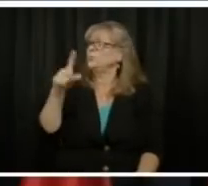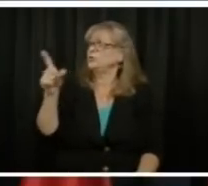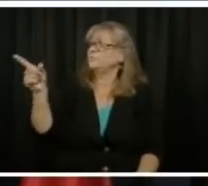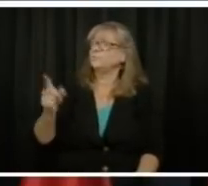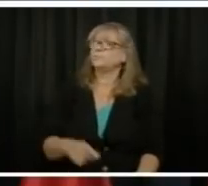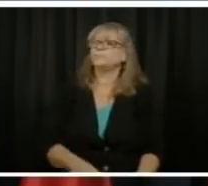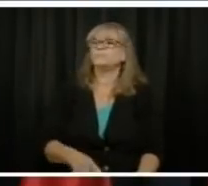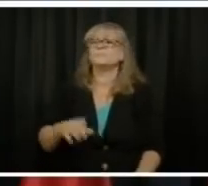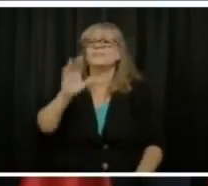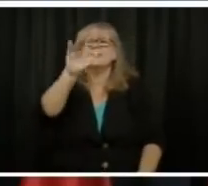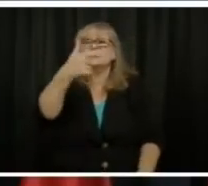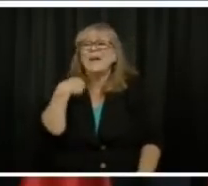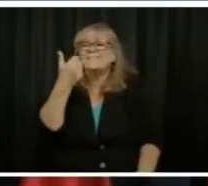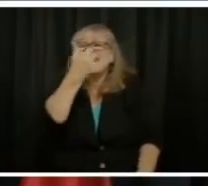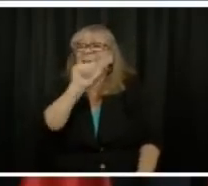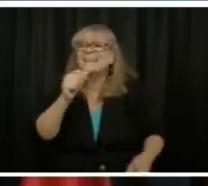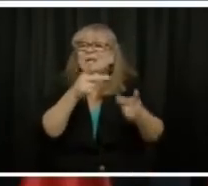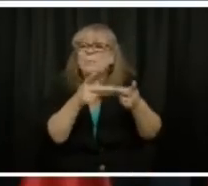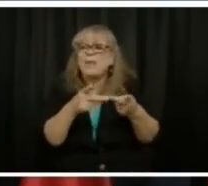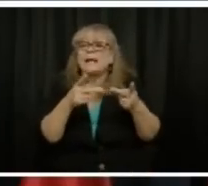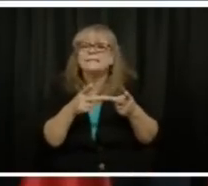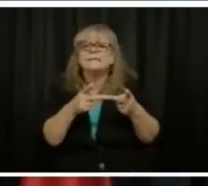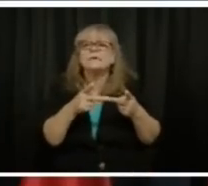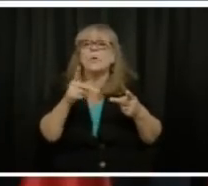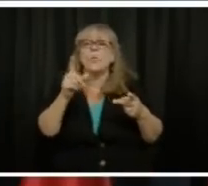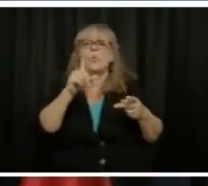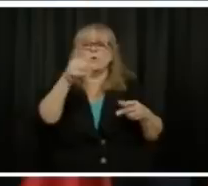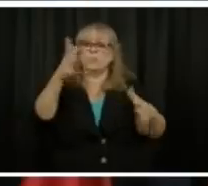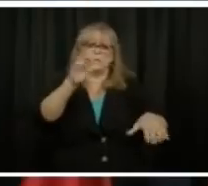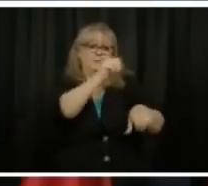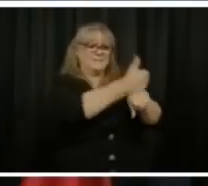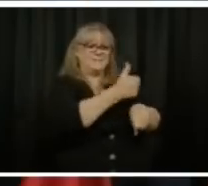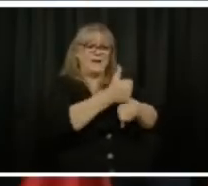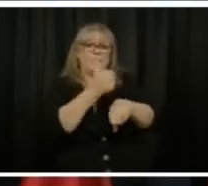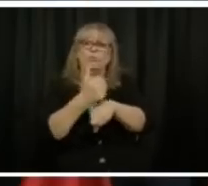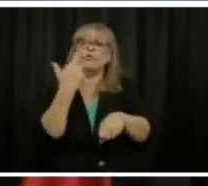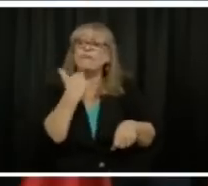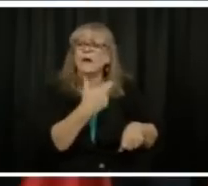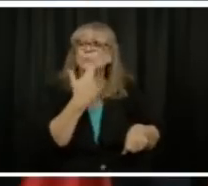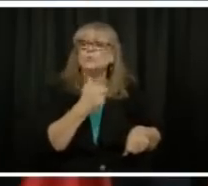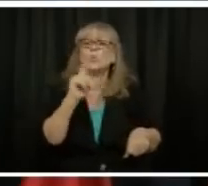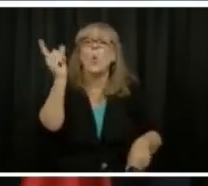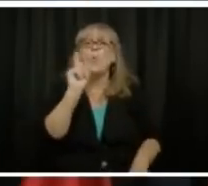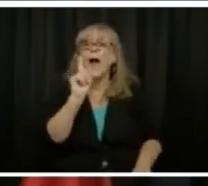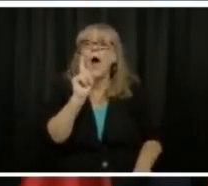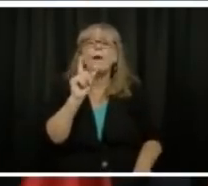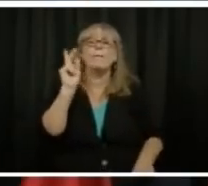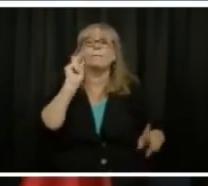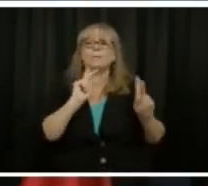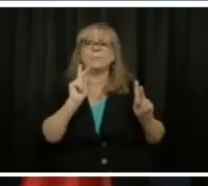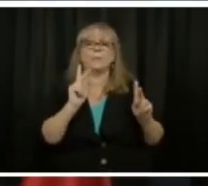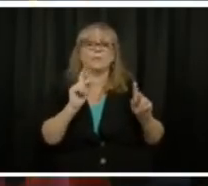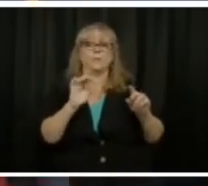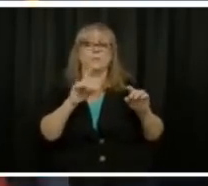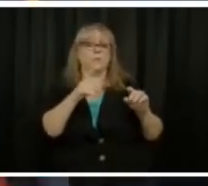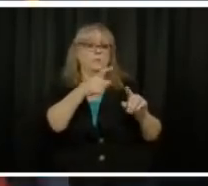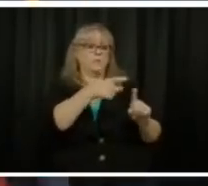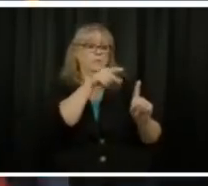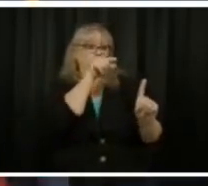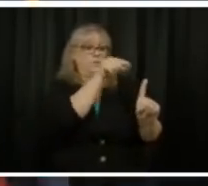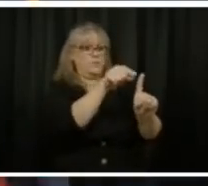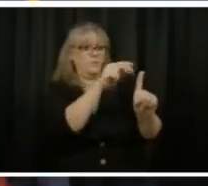establishment where COVID cases came about because of those places being open with alcohol? There's been we report on